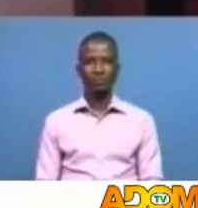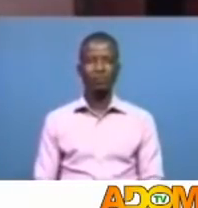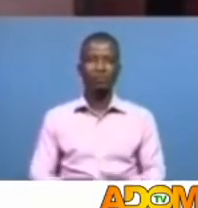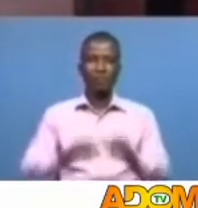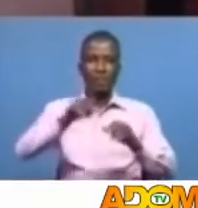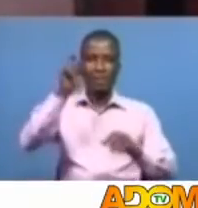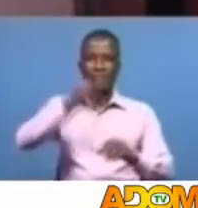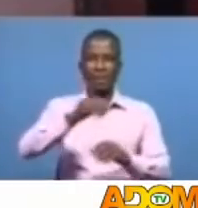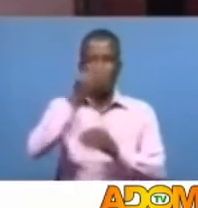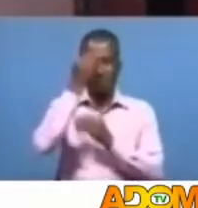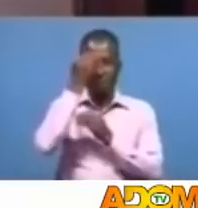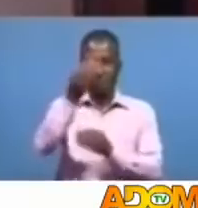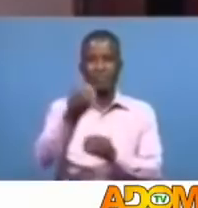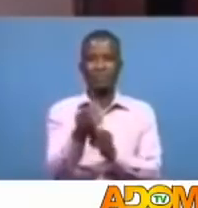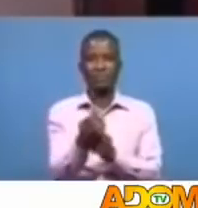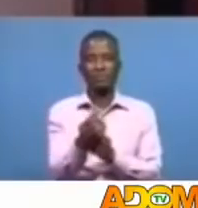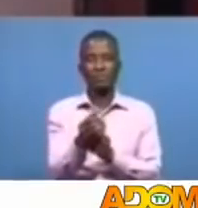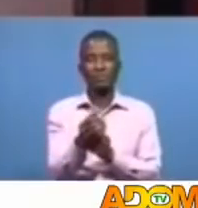override